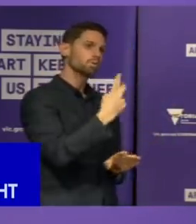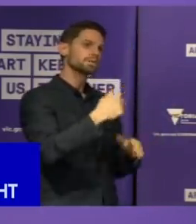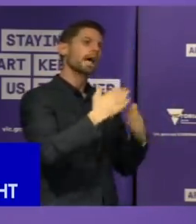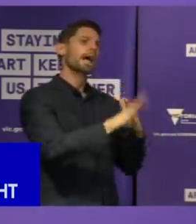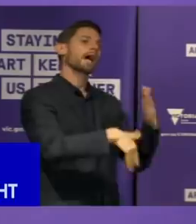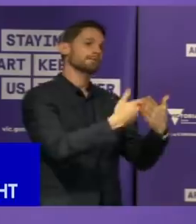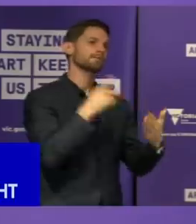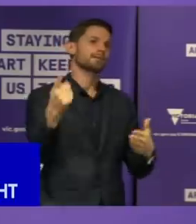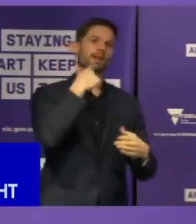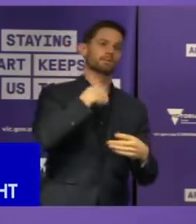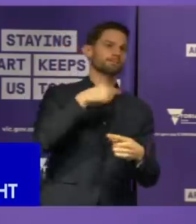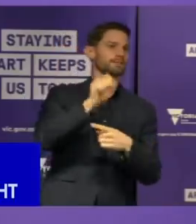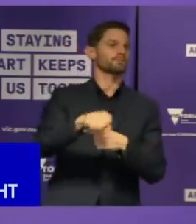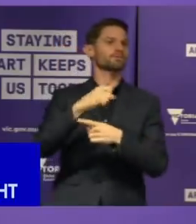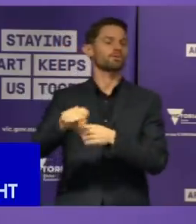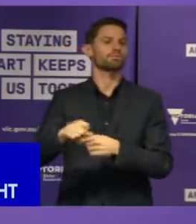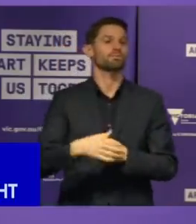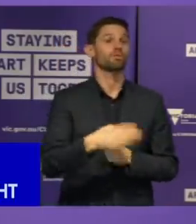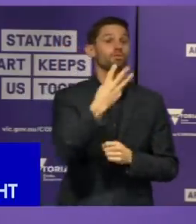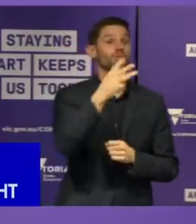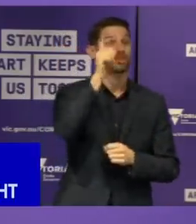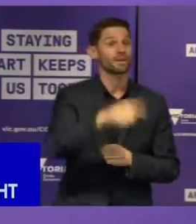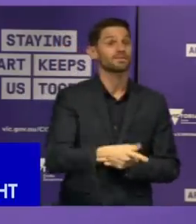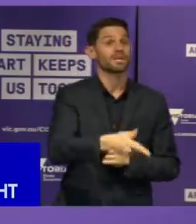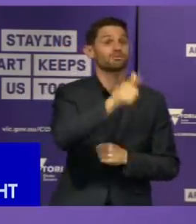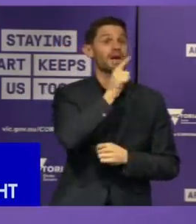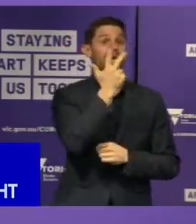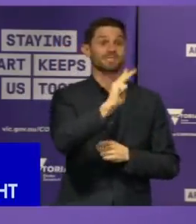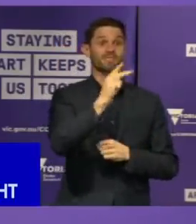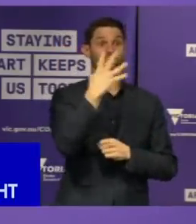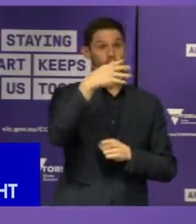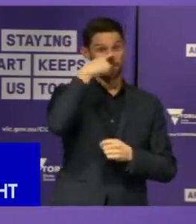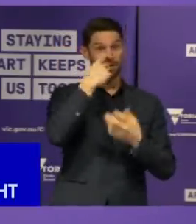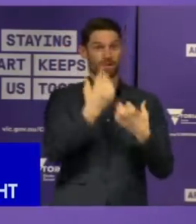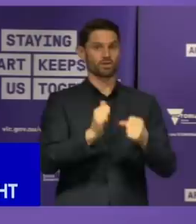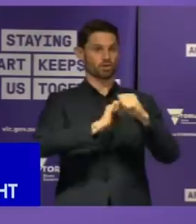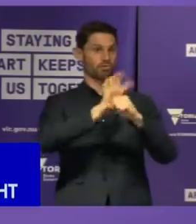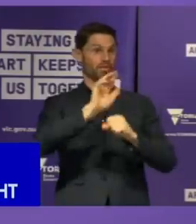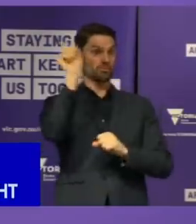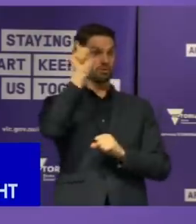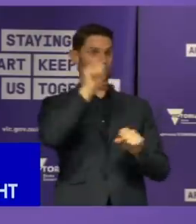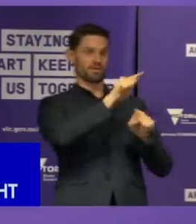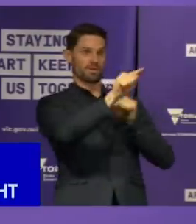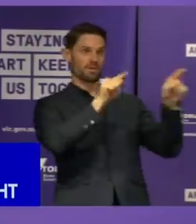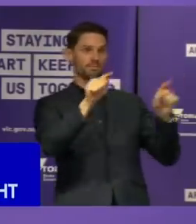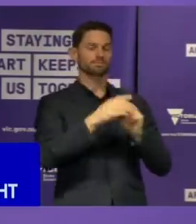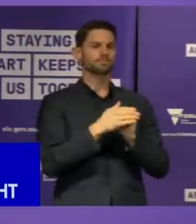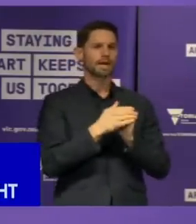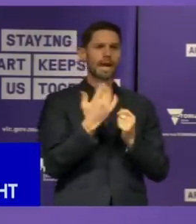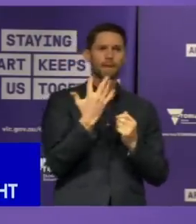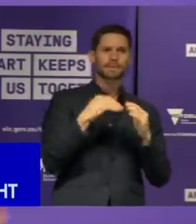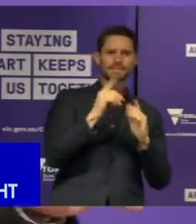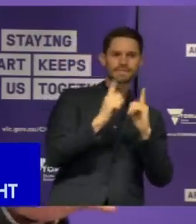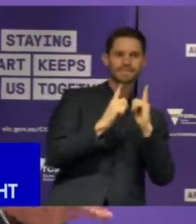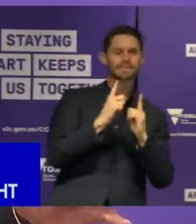There are 3,734 active cases across the state. I don't have a metro regional breakdown, but we'll provide that and other